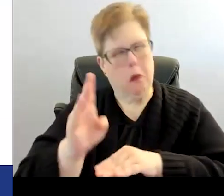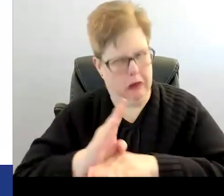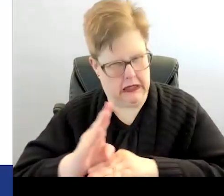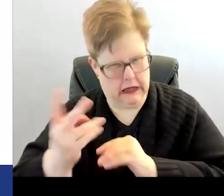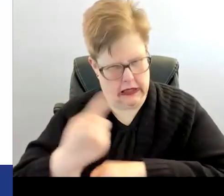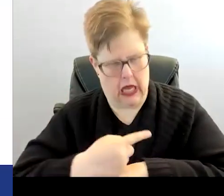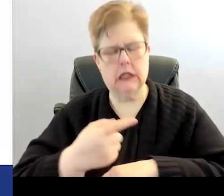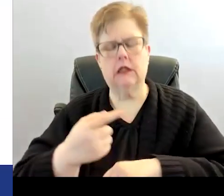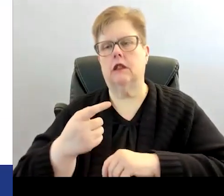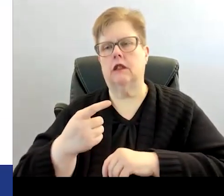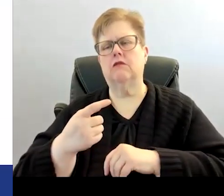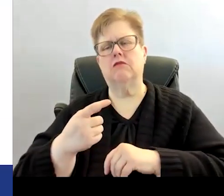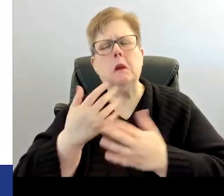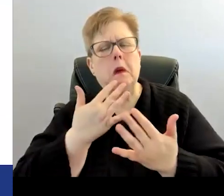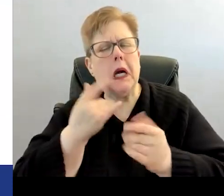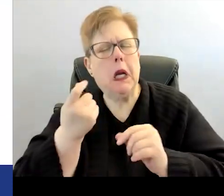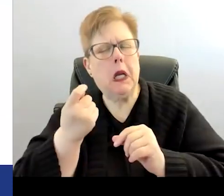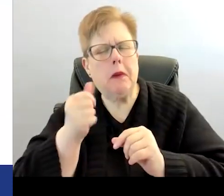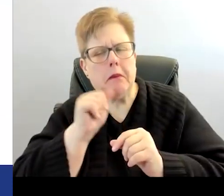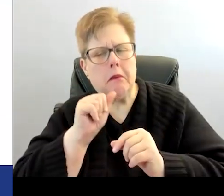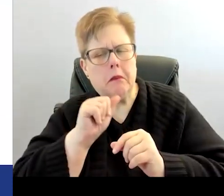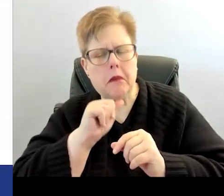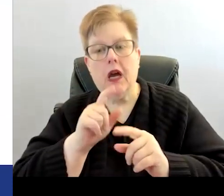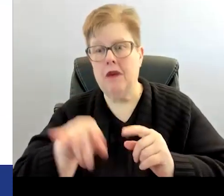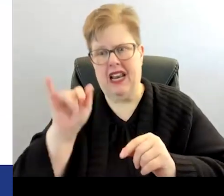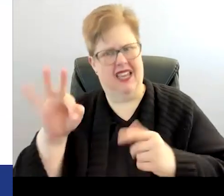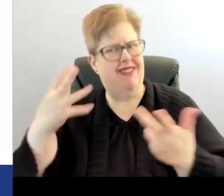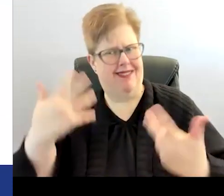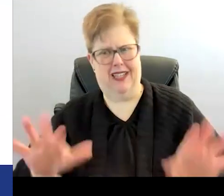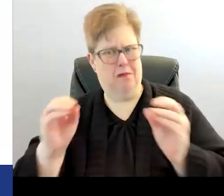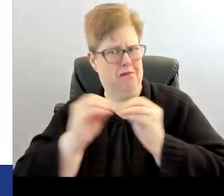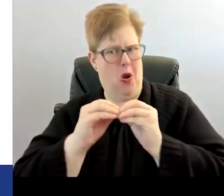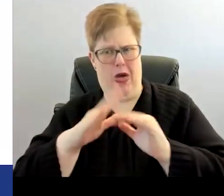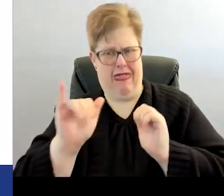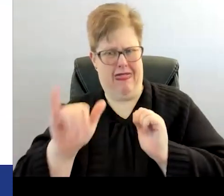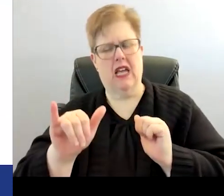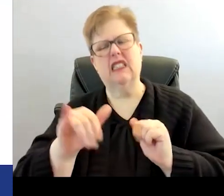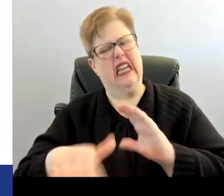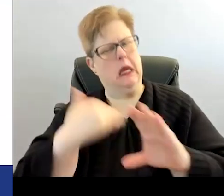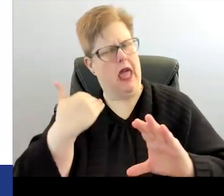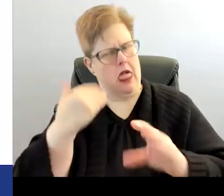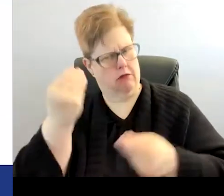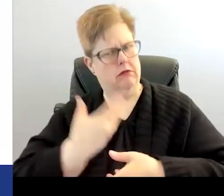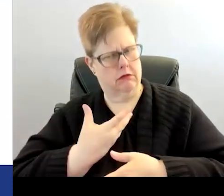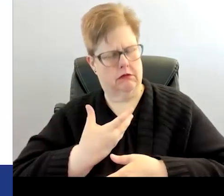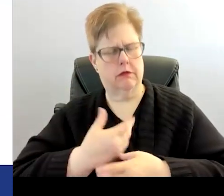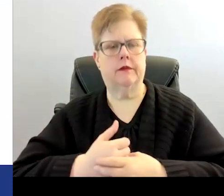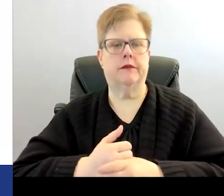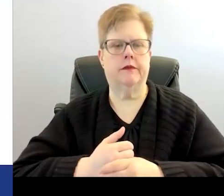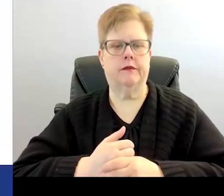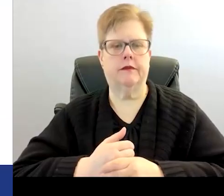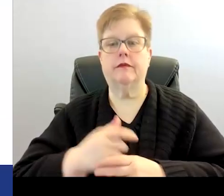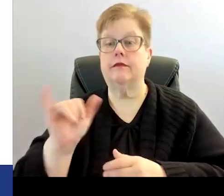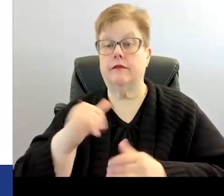days, give it a little bit more time. But if it's been more than that, send us an email. And remember, I logged